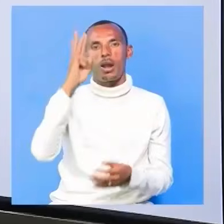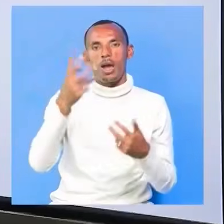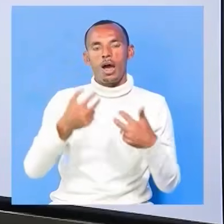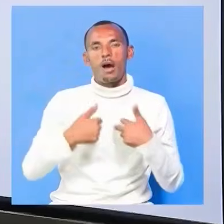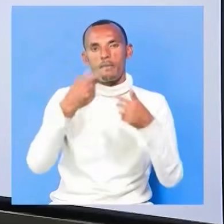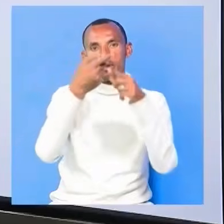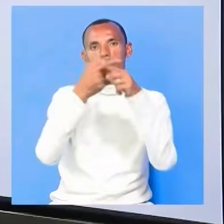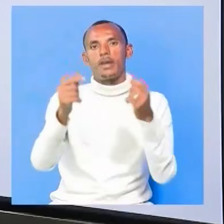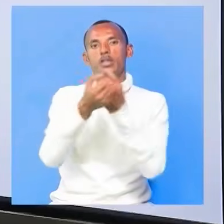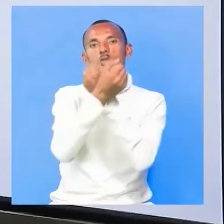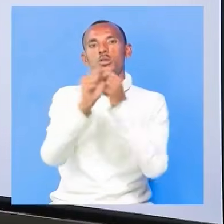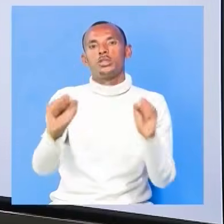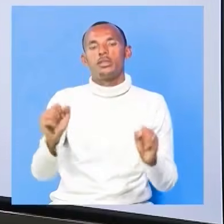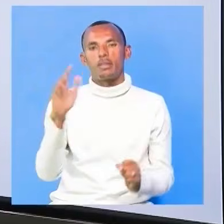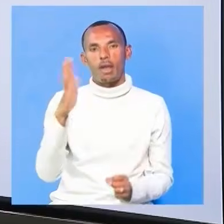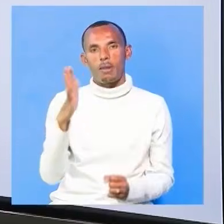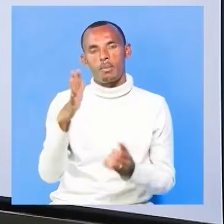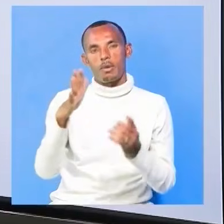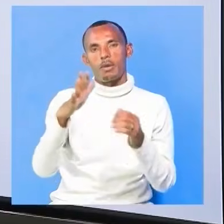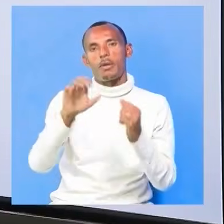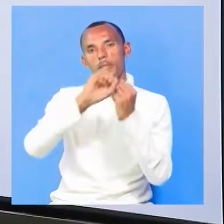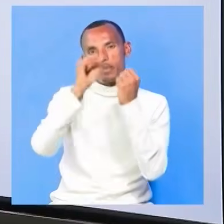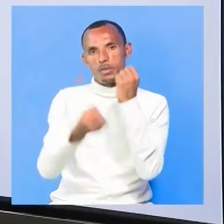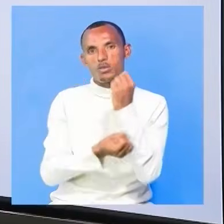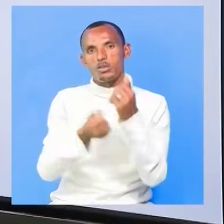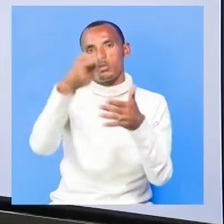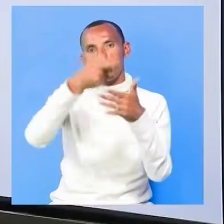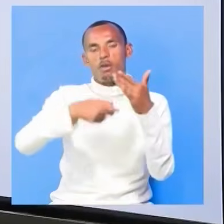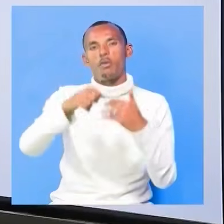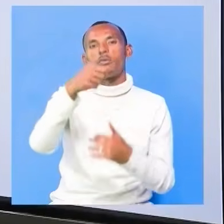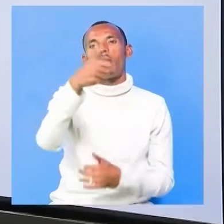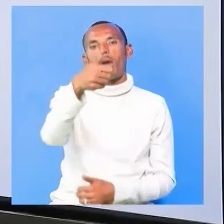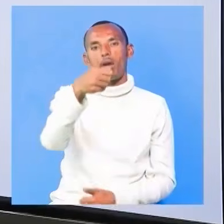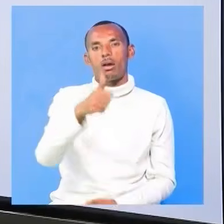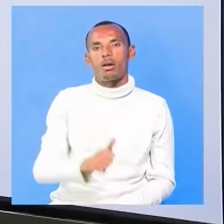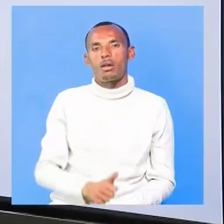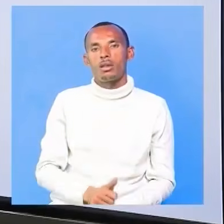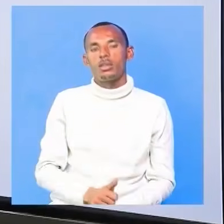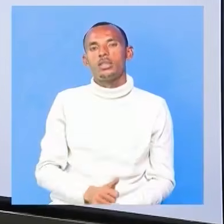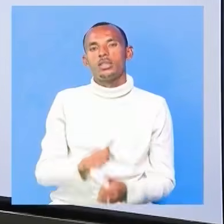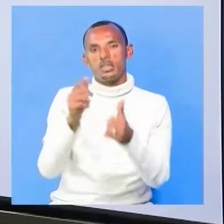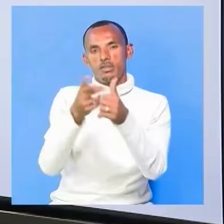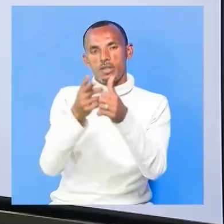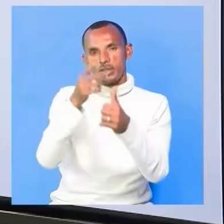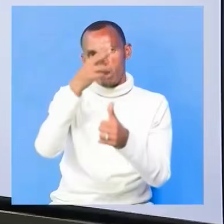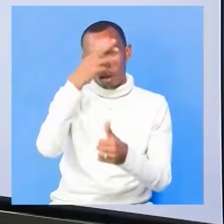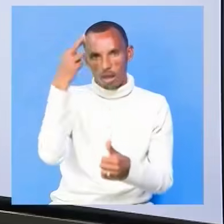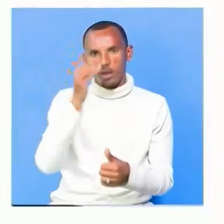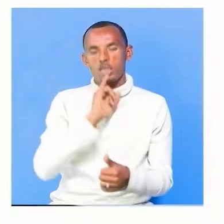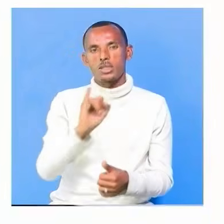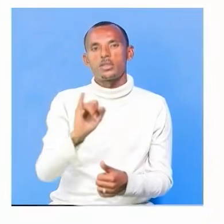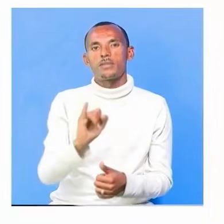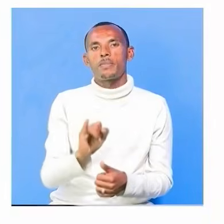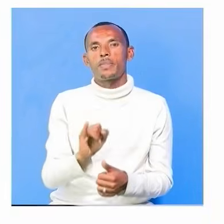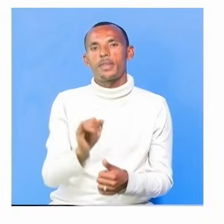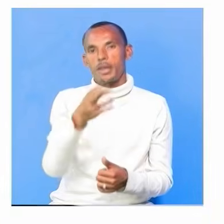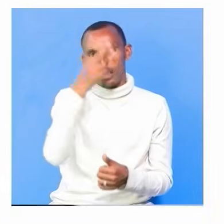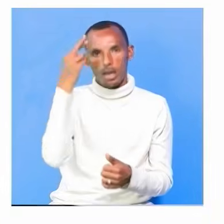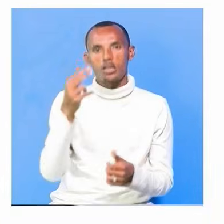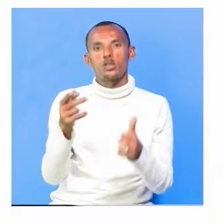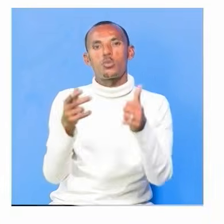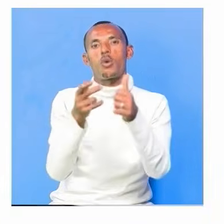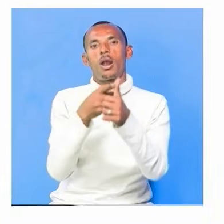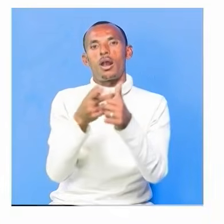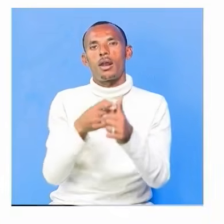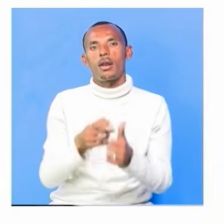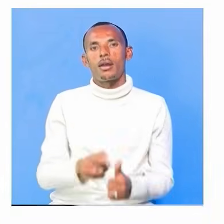have different solution type depending on the value of a. Okay, the first case is, in case